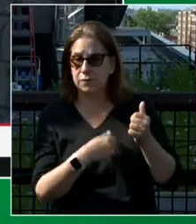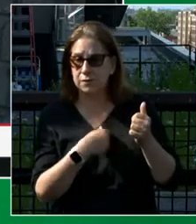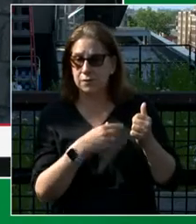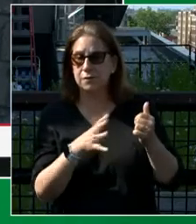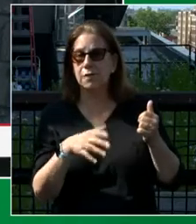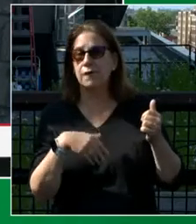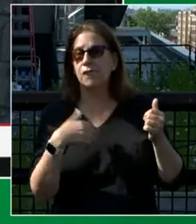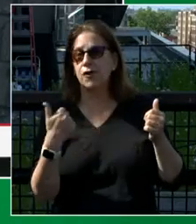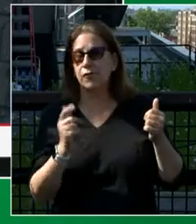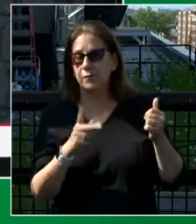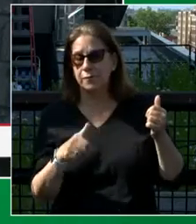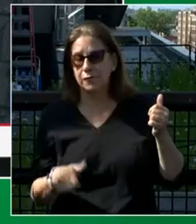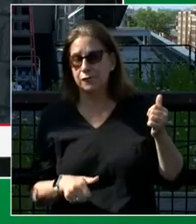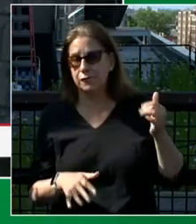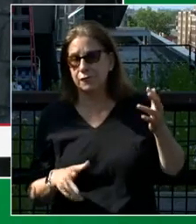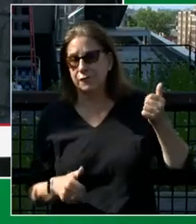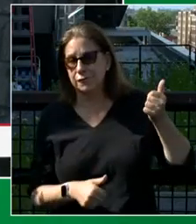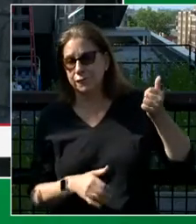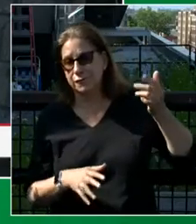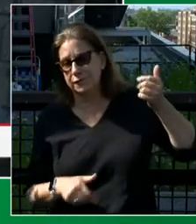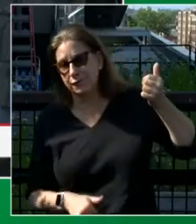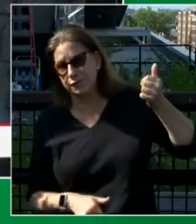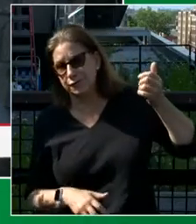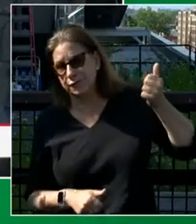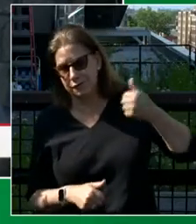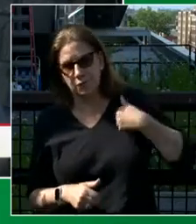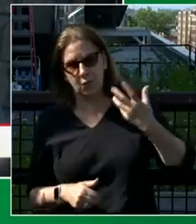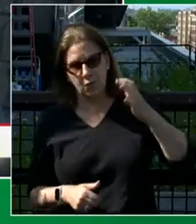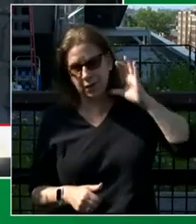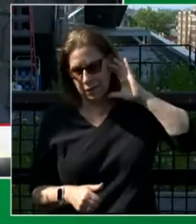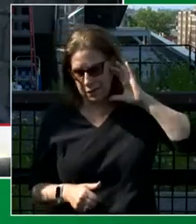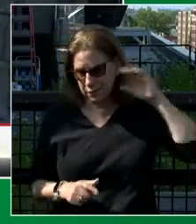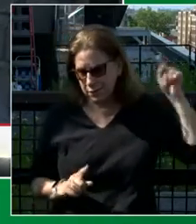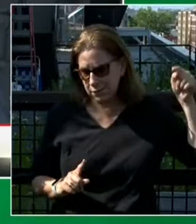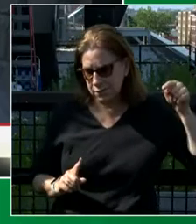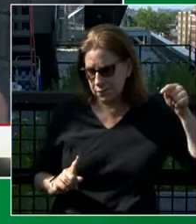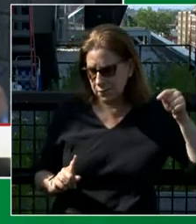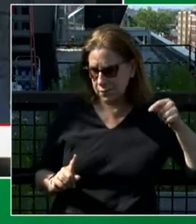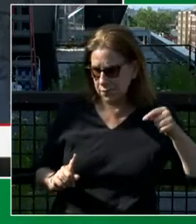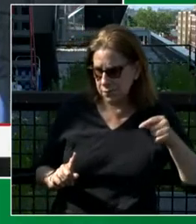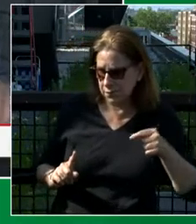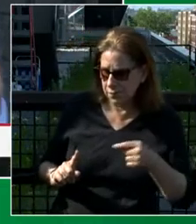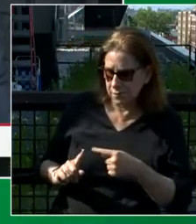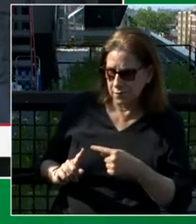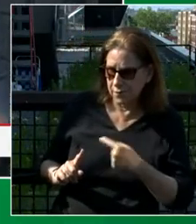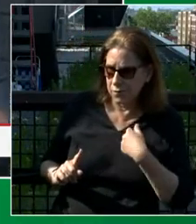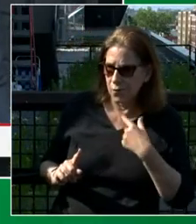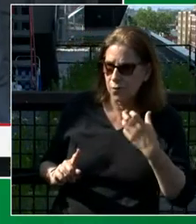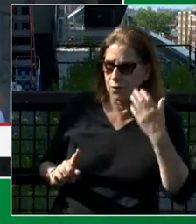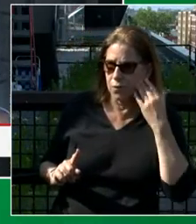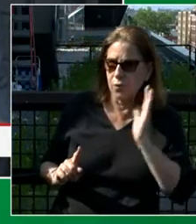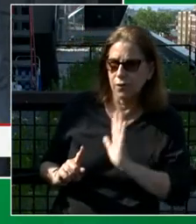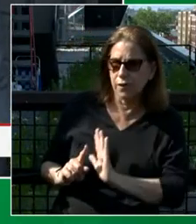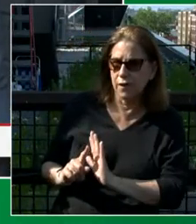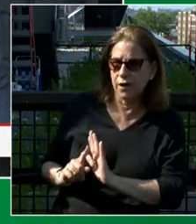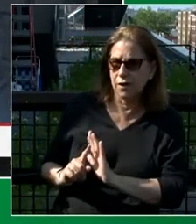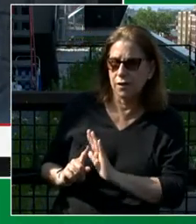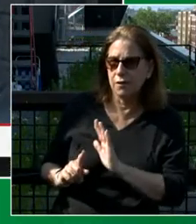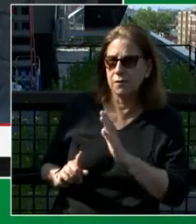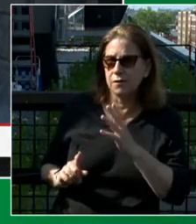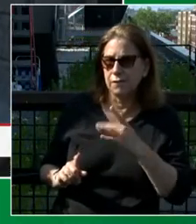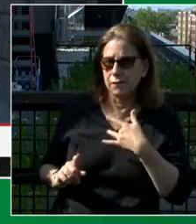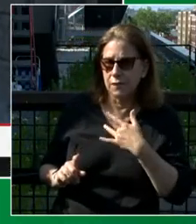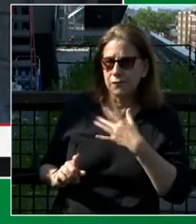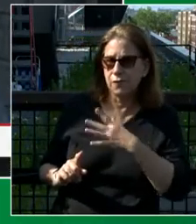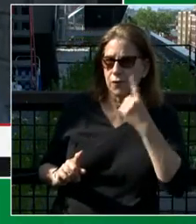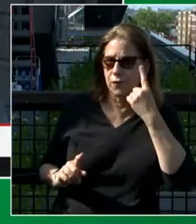their individual guidance, and it may be different for each one of the groups, but I'm going to go out to different locations to talk to people, and